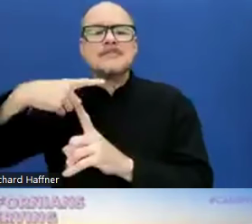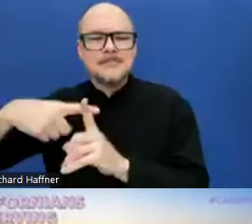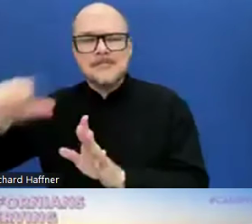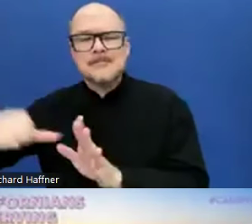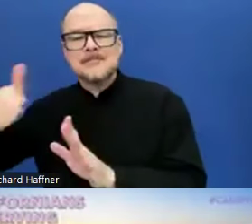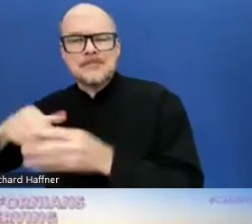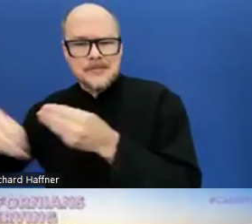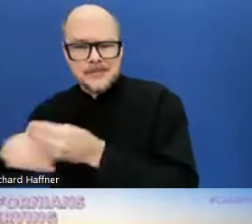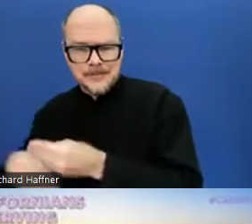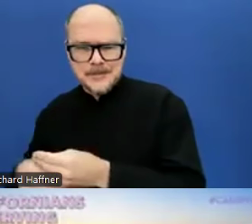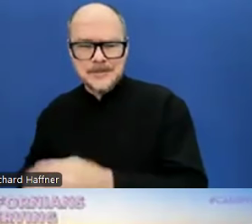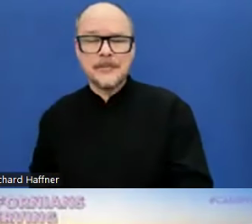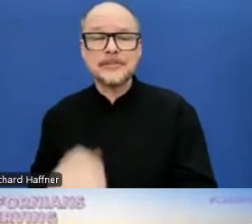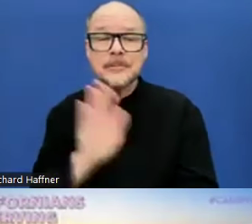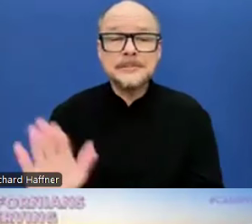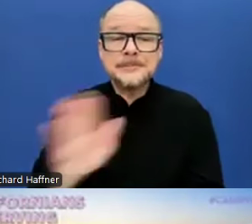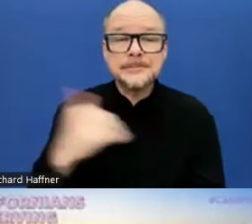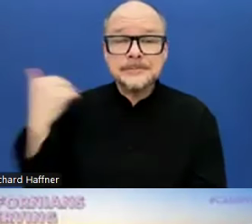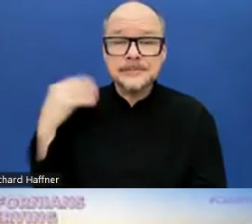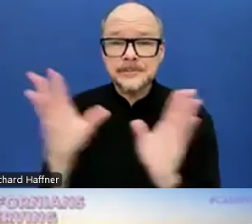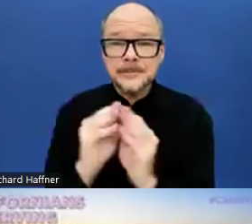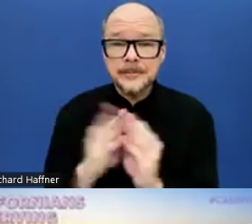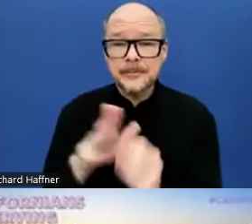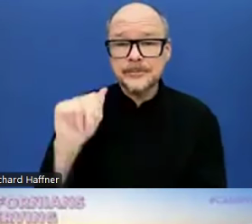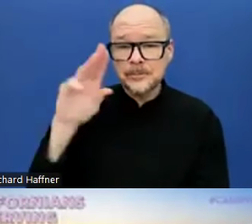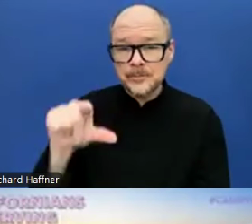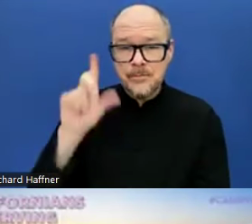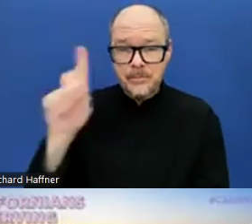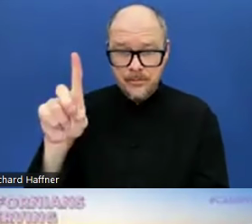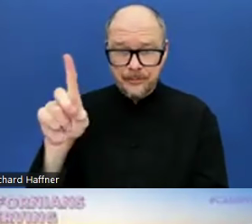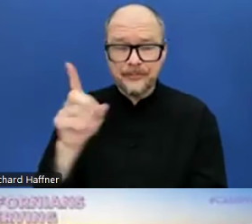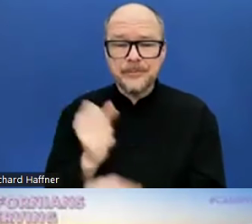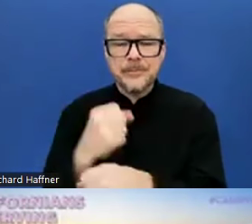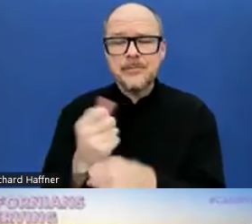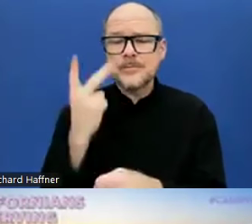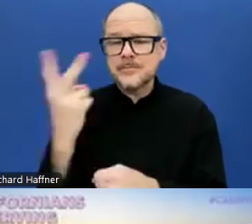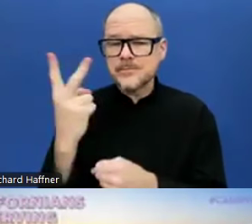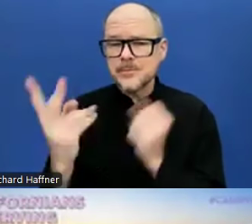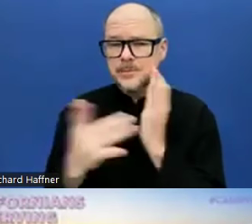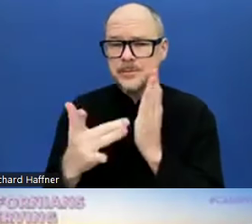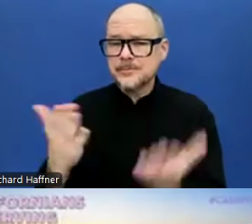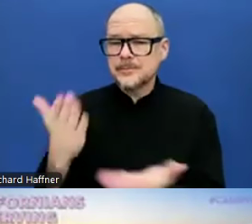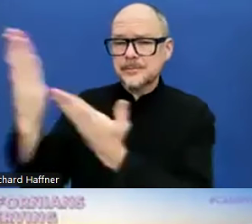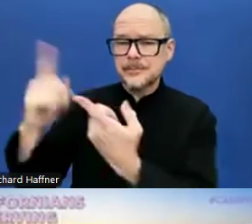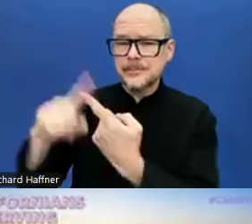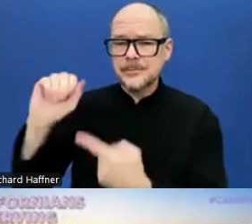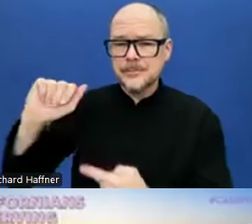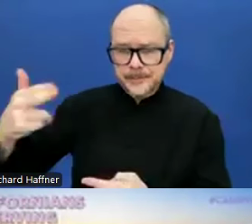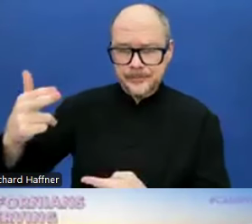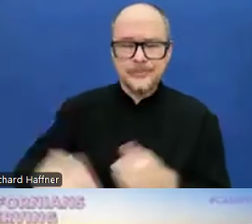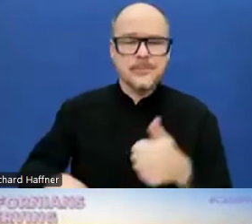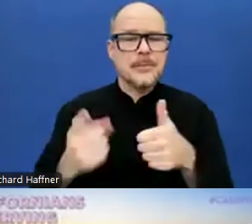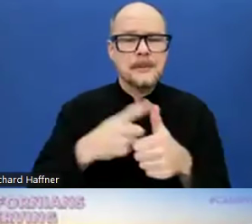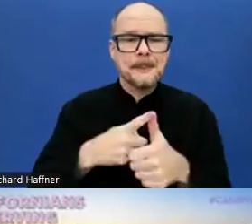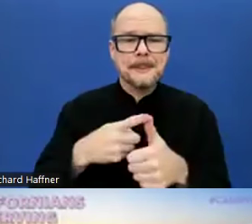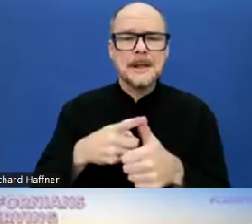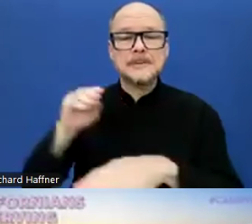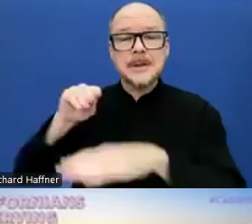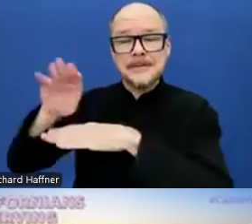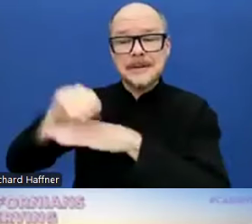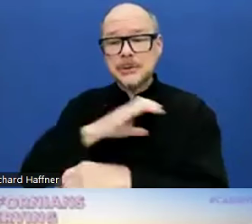1st, you made two recommendations to OAH. You recommended that the advisory committee create a subcommittee